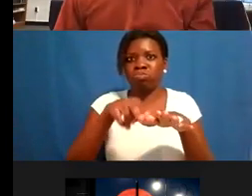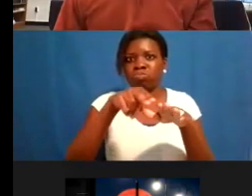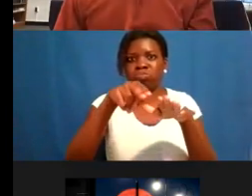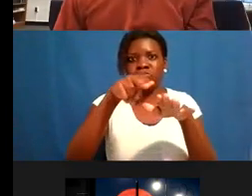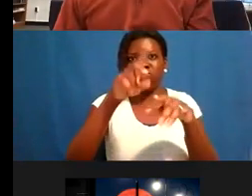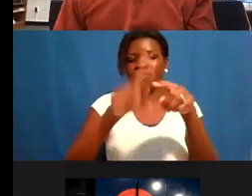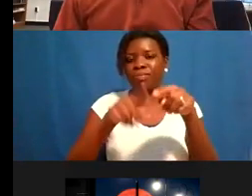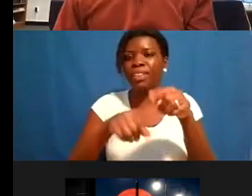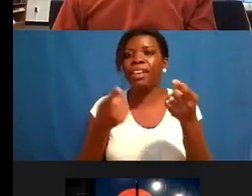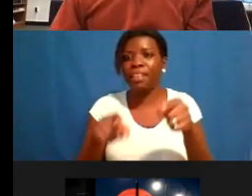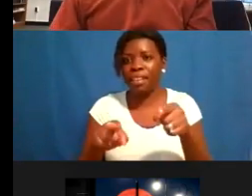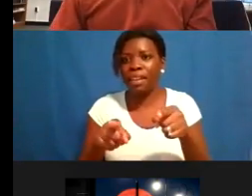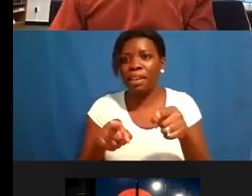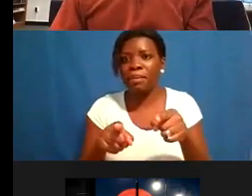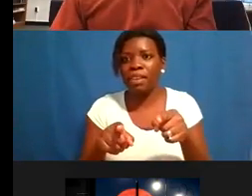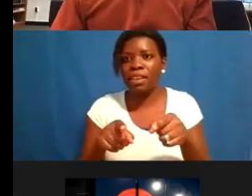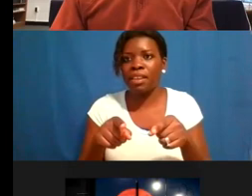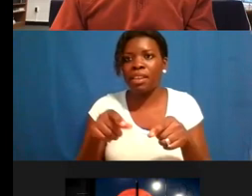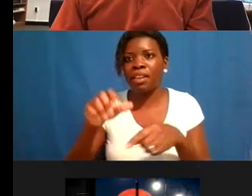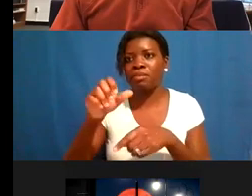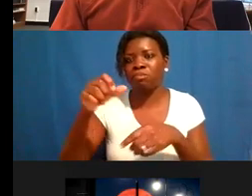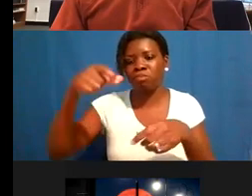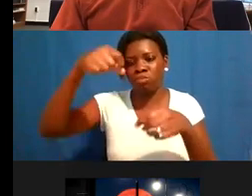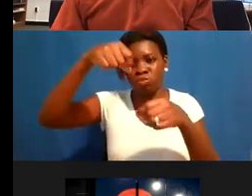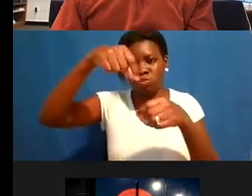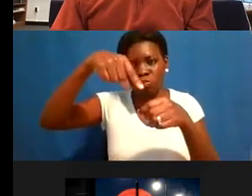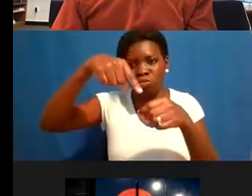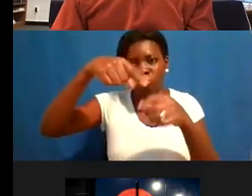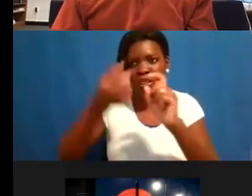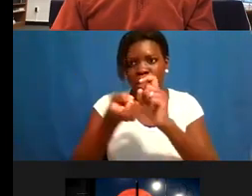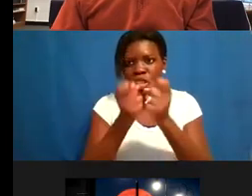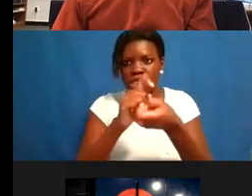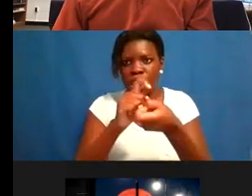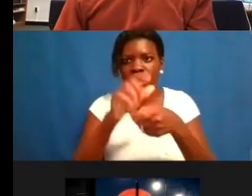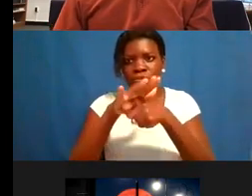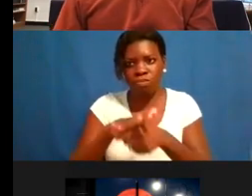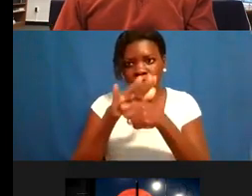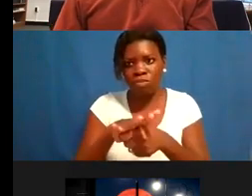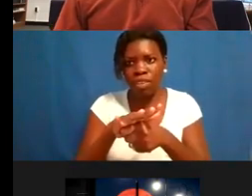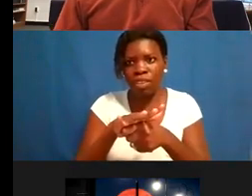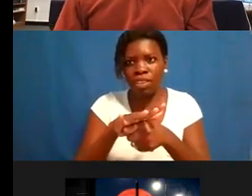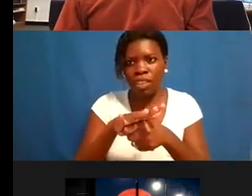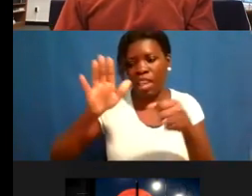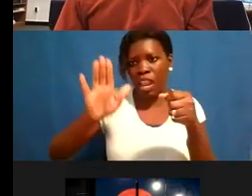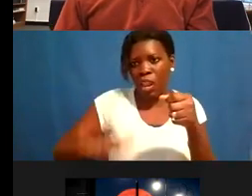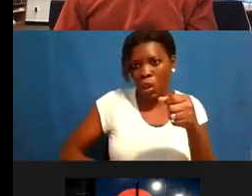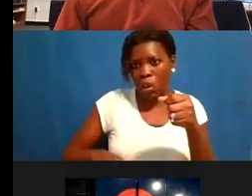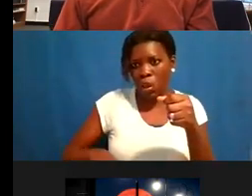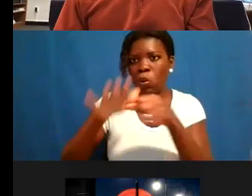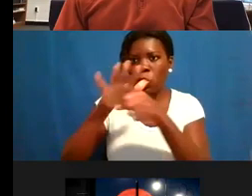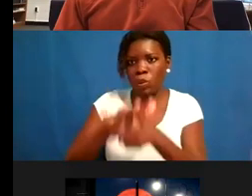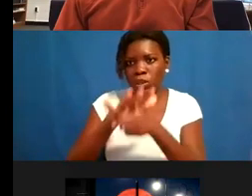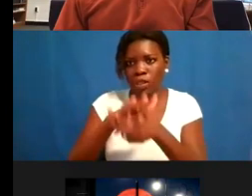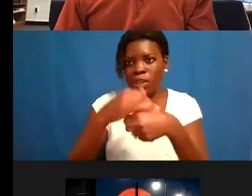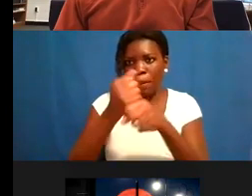So what happened? So putting the soap on the water basically changed the surface tension. So we can say it lowered the surface tension, so it made